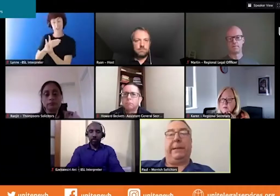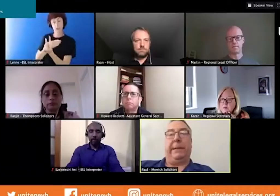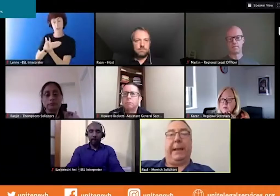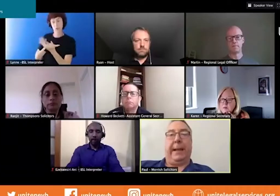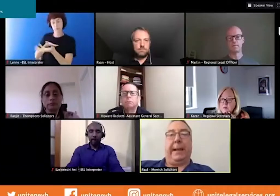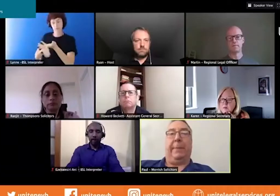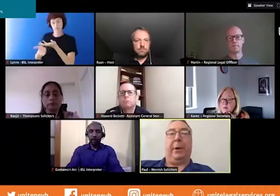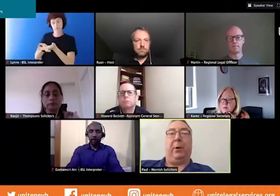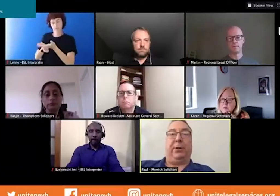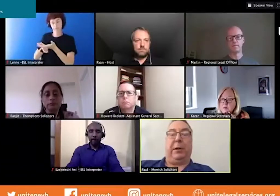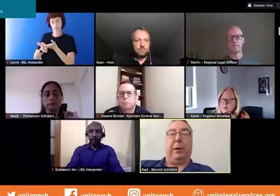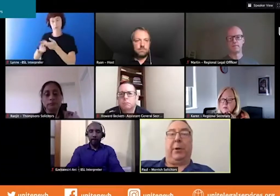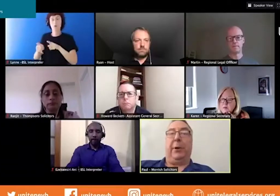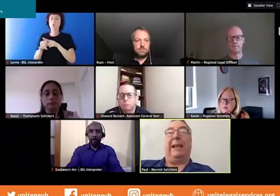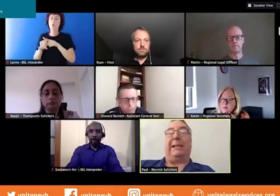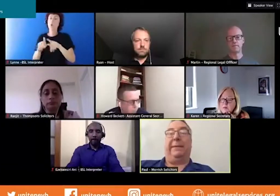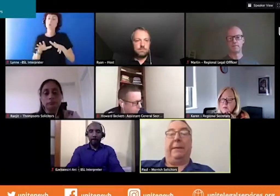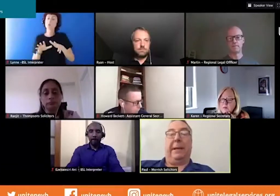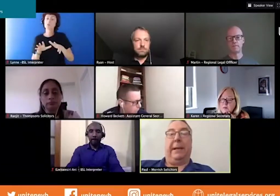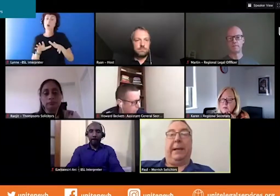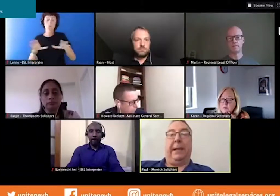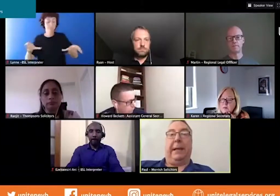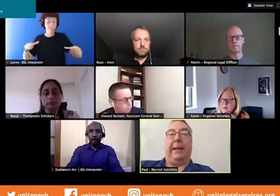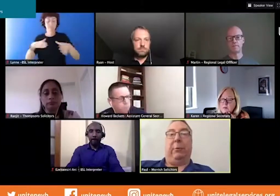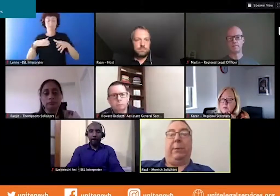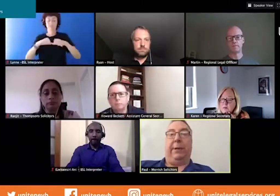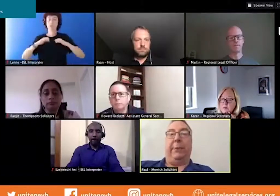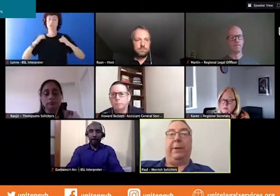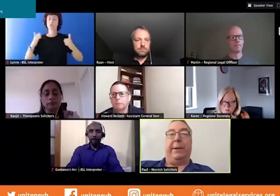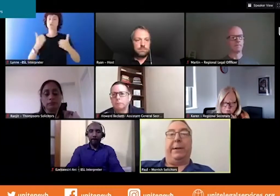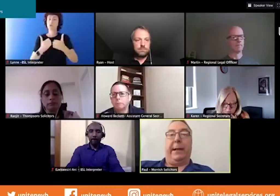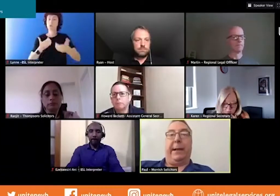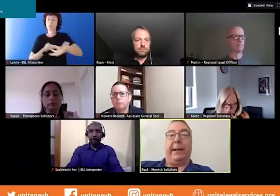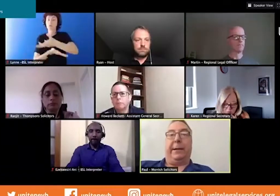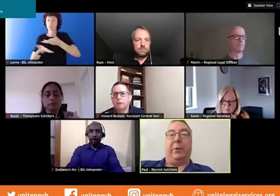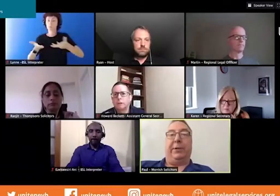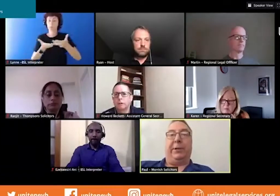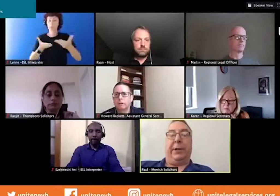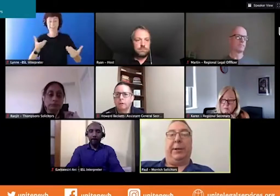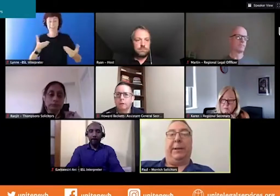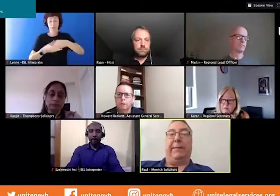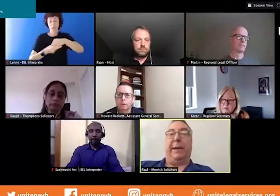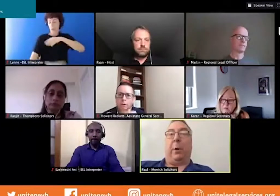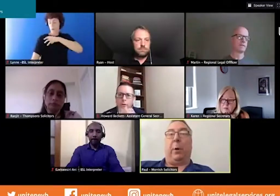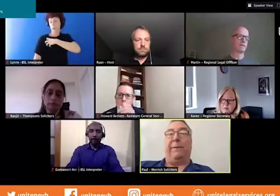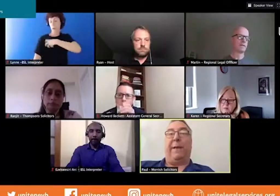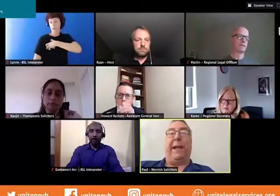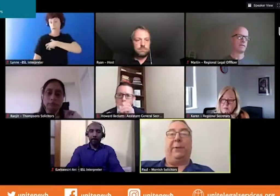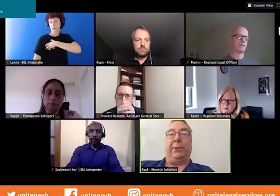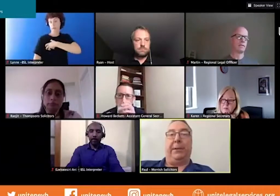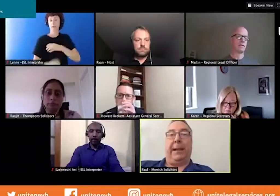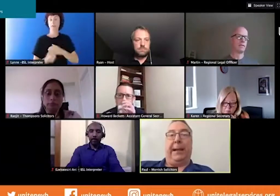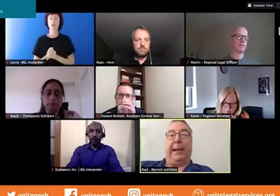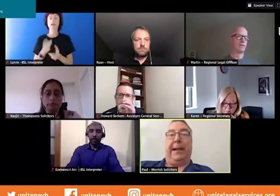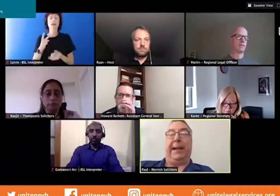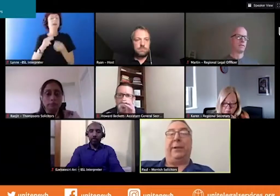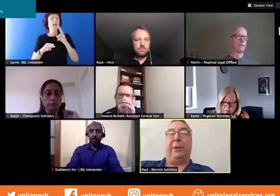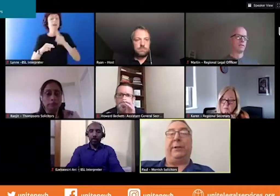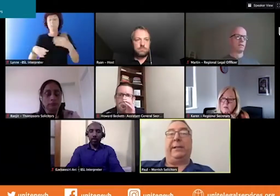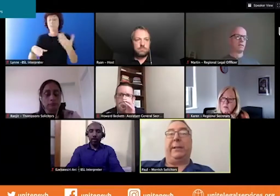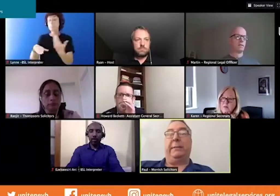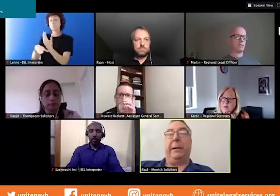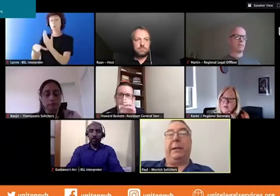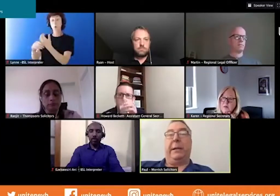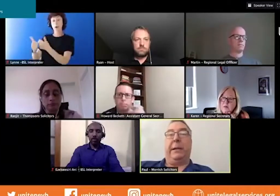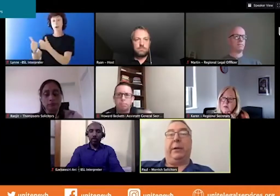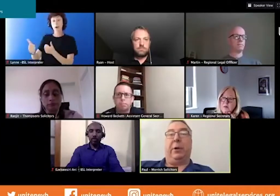affected, but also on a collective level with the union concerned. And if the employer fails in its duty